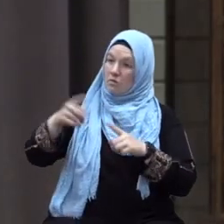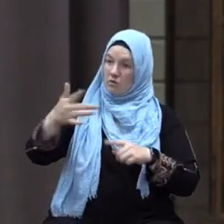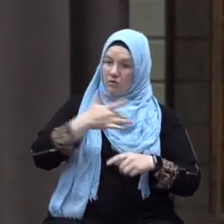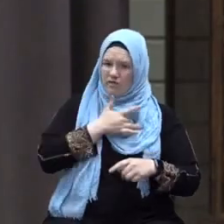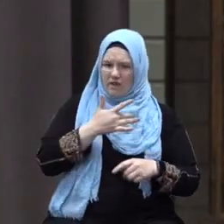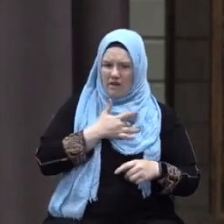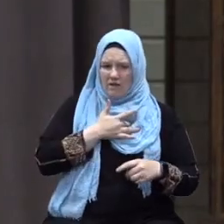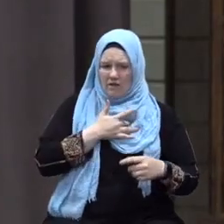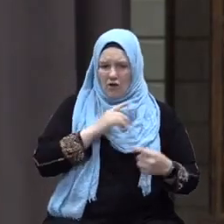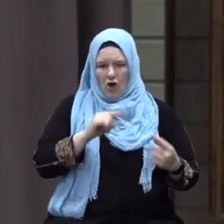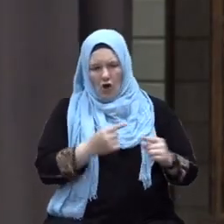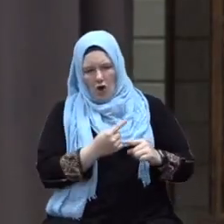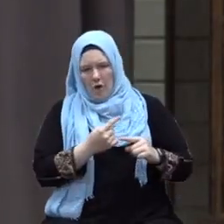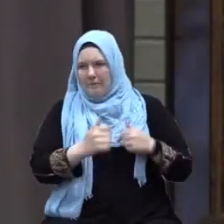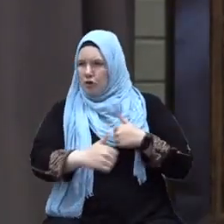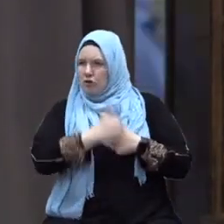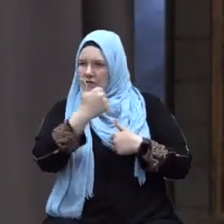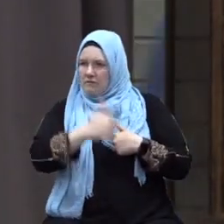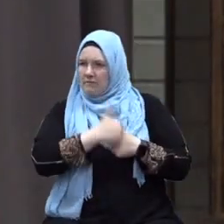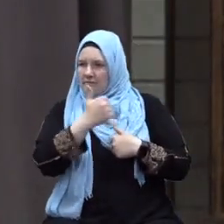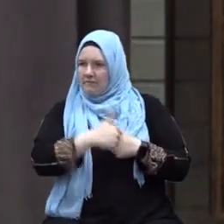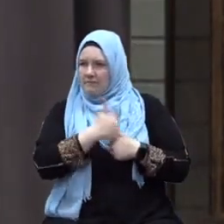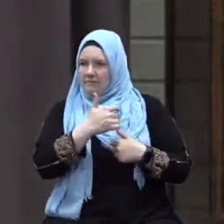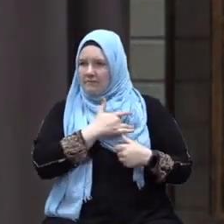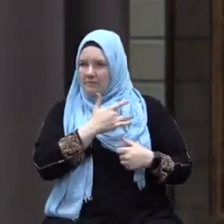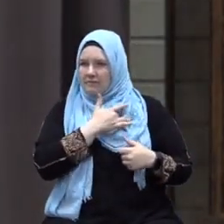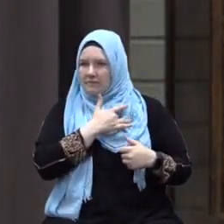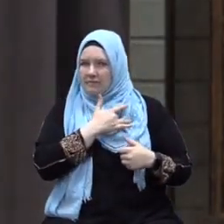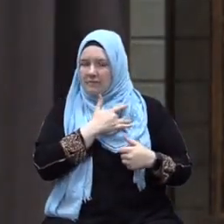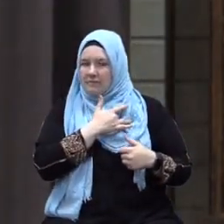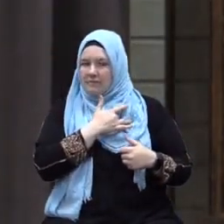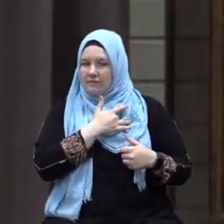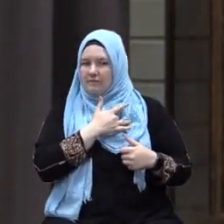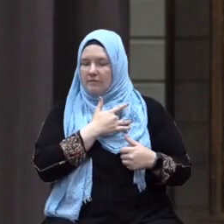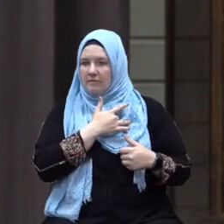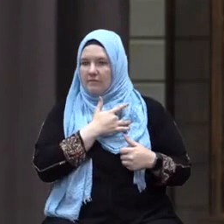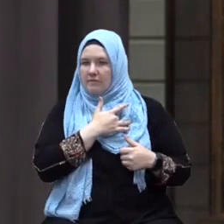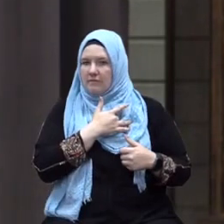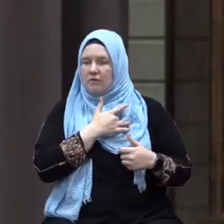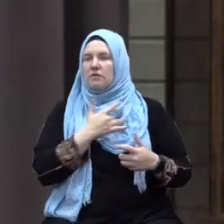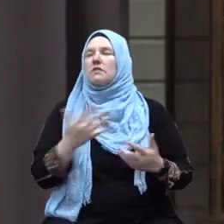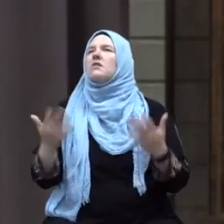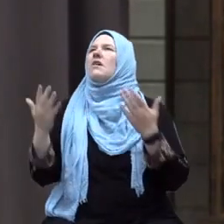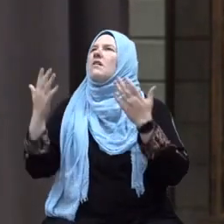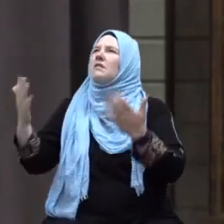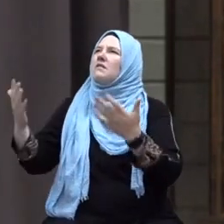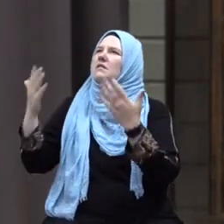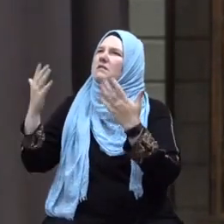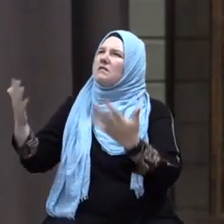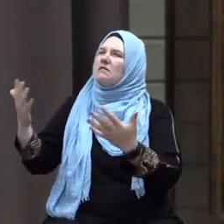any harm or danger, you just scream loud prayer to Allah.